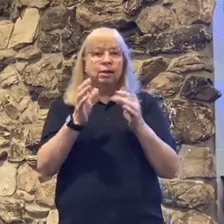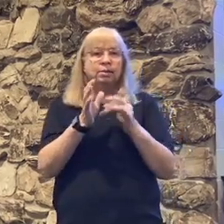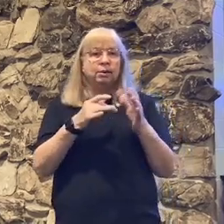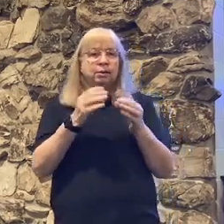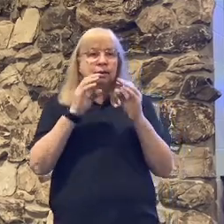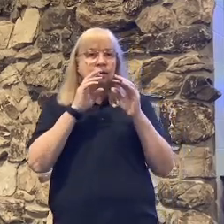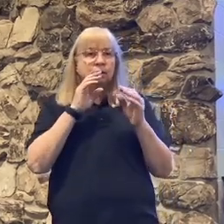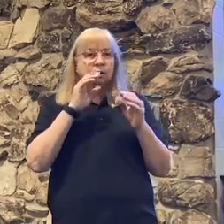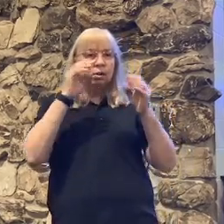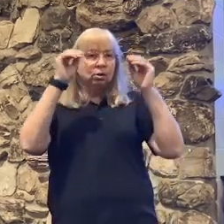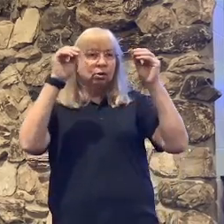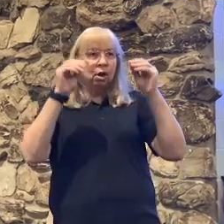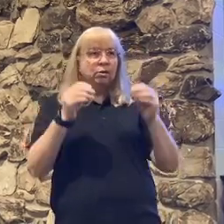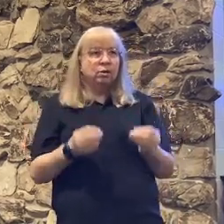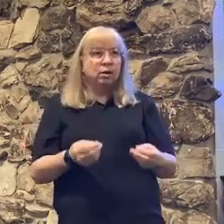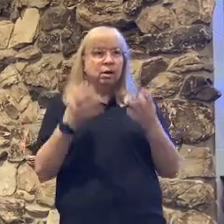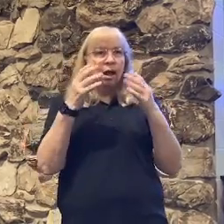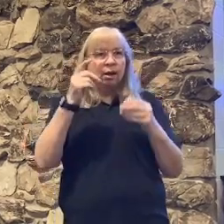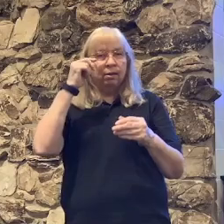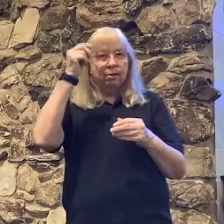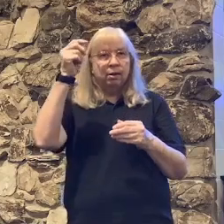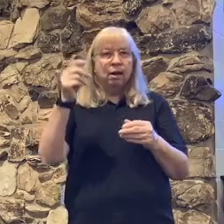conversations.